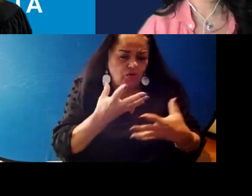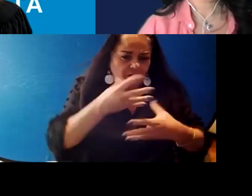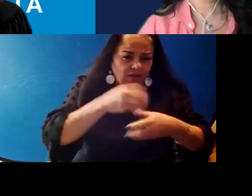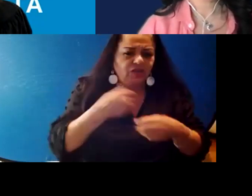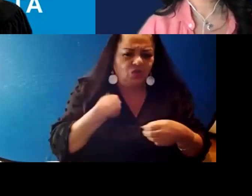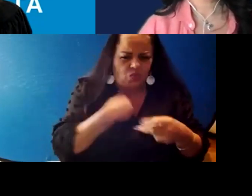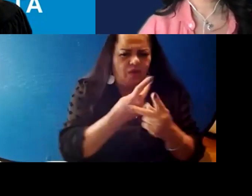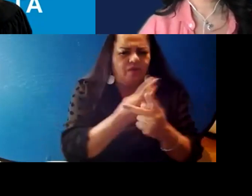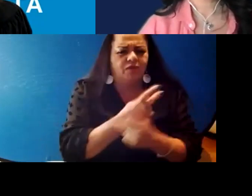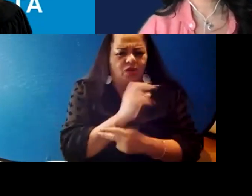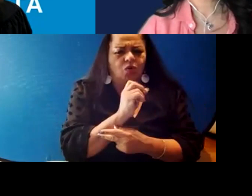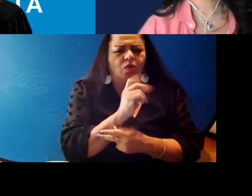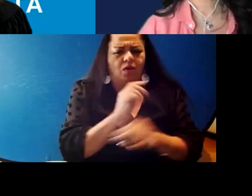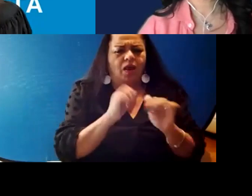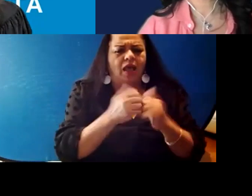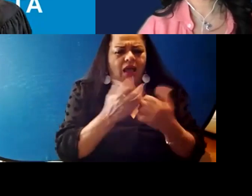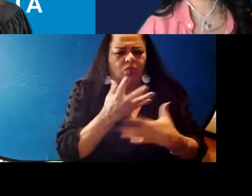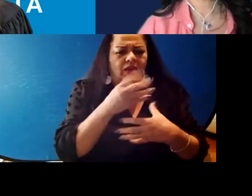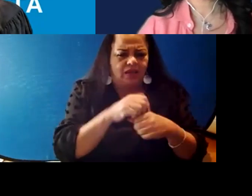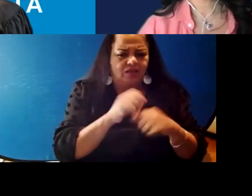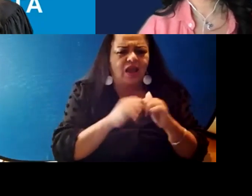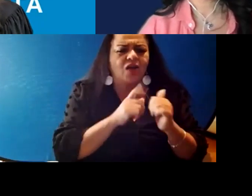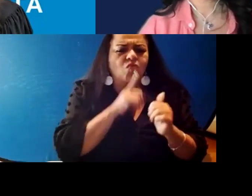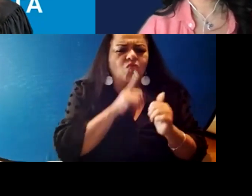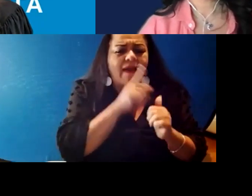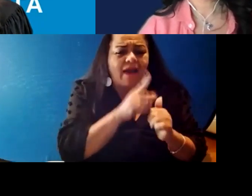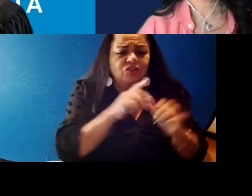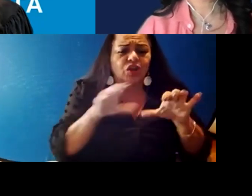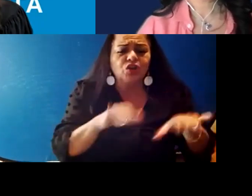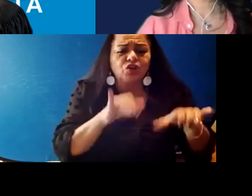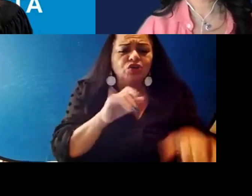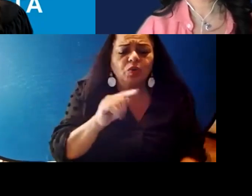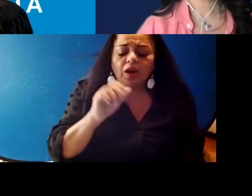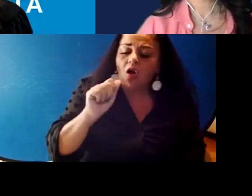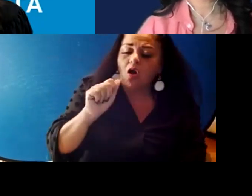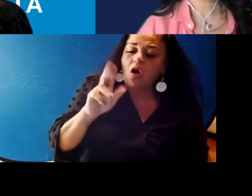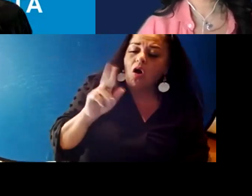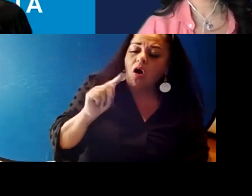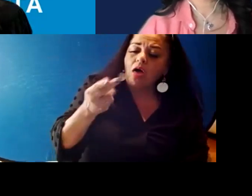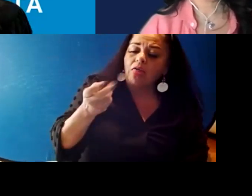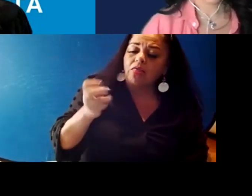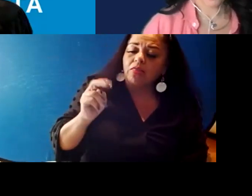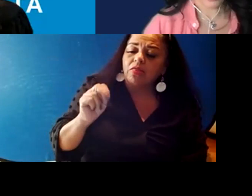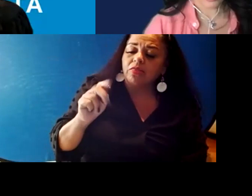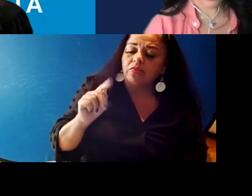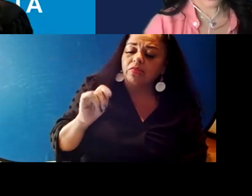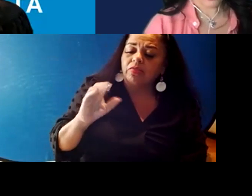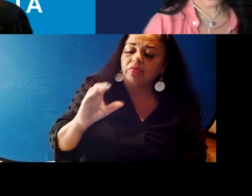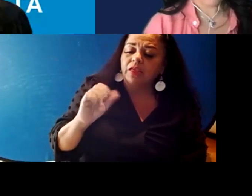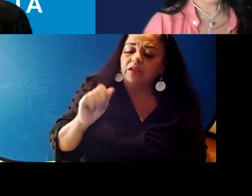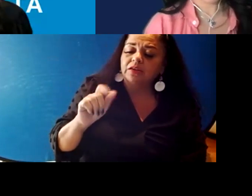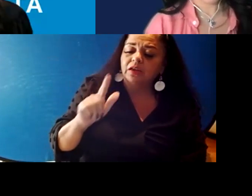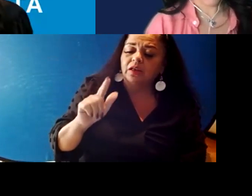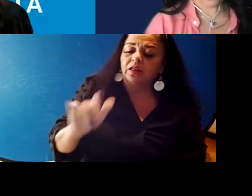right? And what people are asking about is how do we actually do it authentically? And I think it's like, if we start seeing people as people, it's actually not